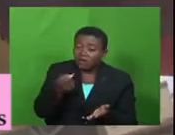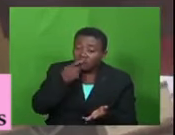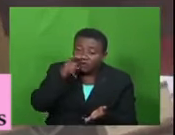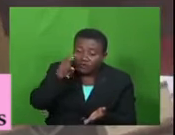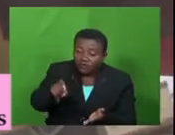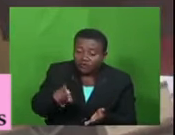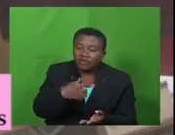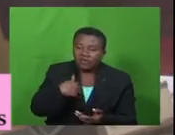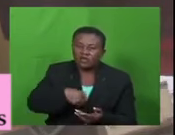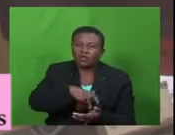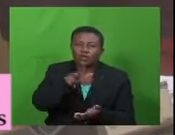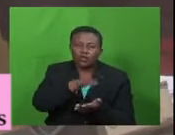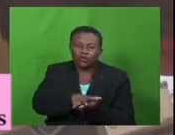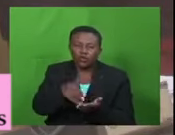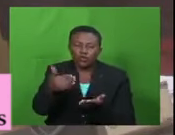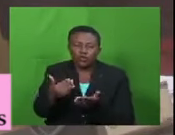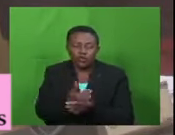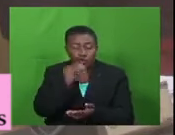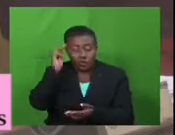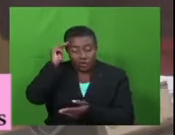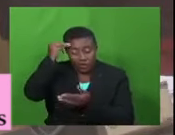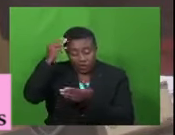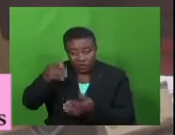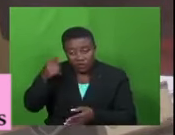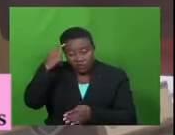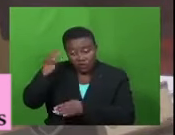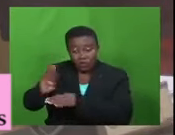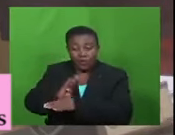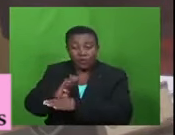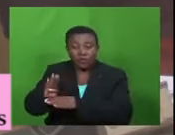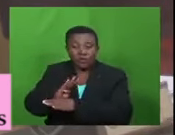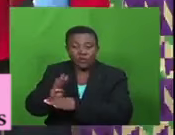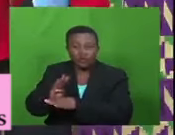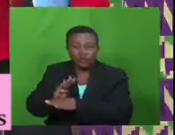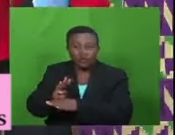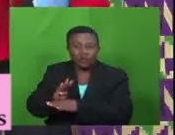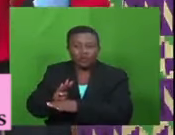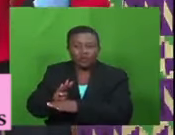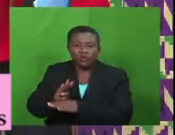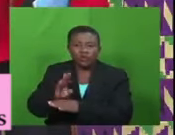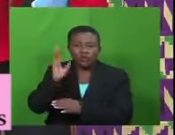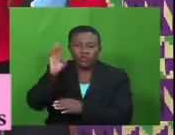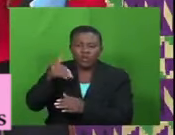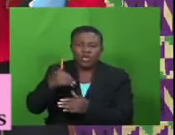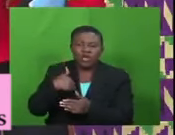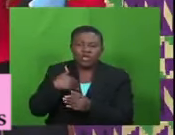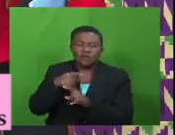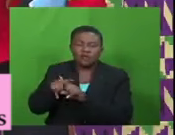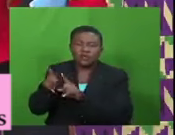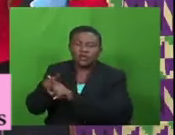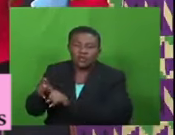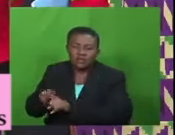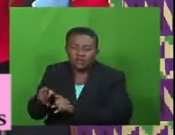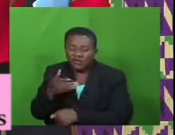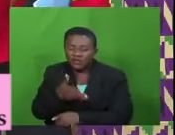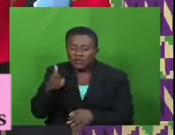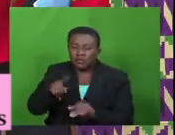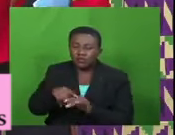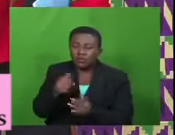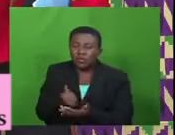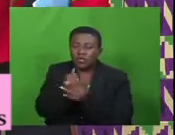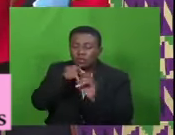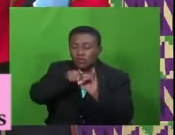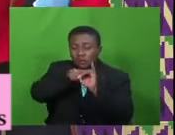new Minister for Trade and Industry will roll out urgently a series of initiatives to implement the